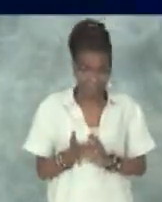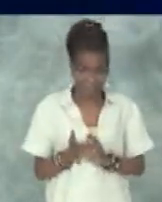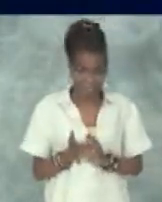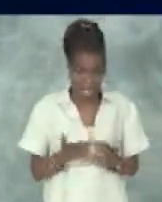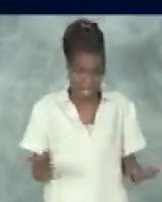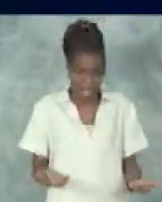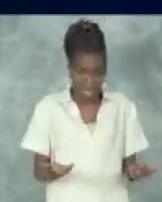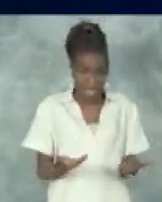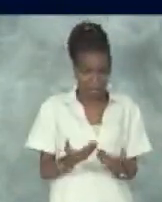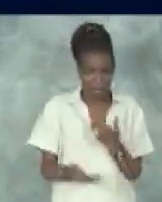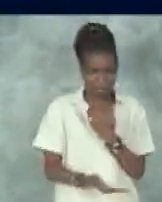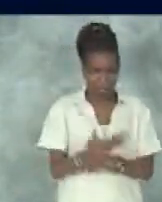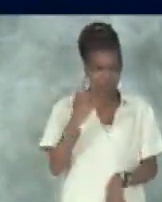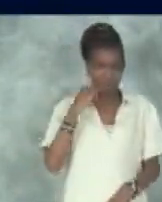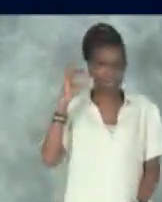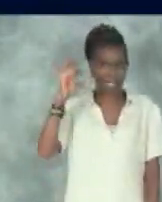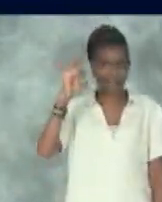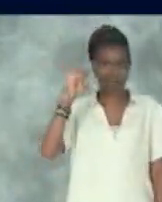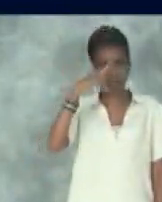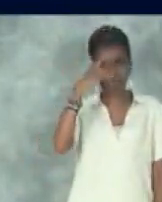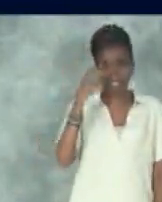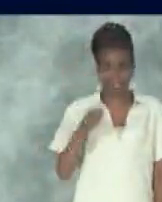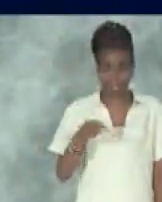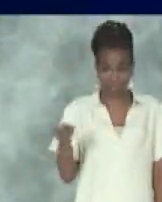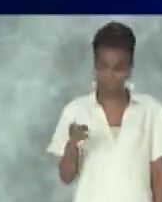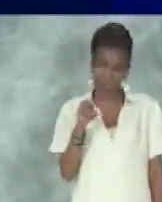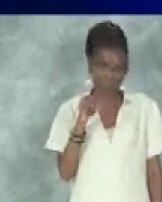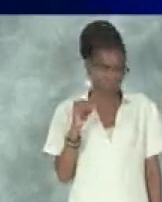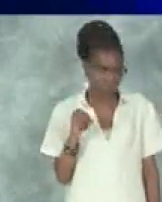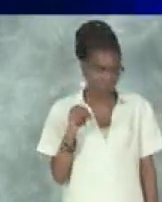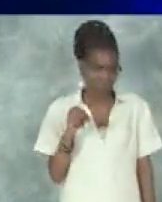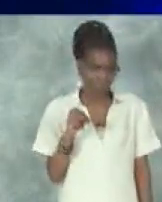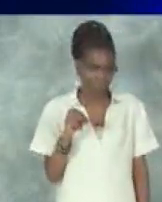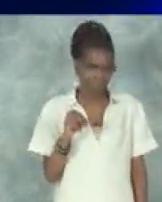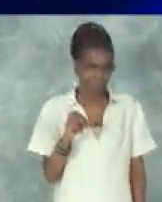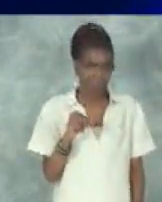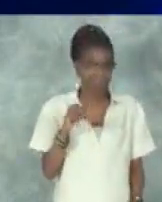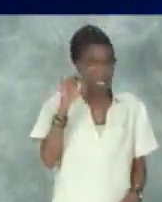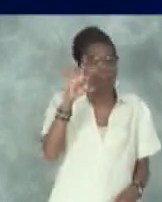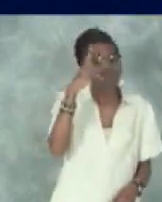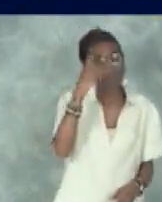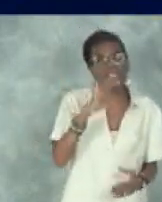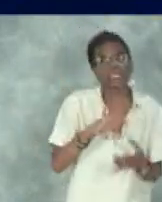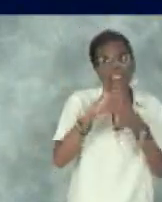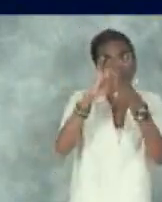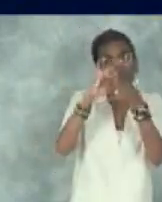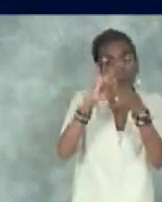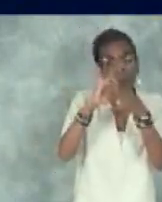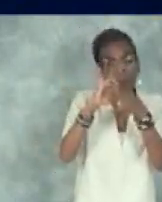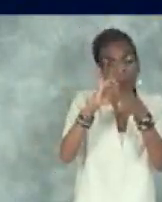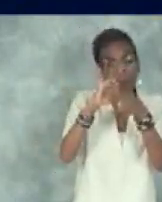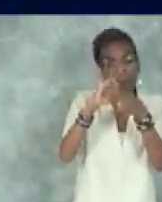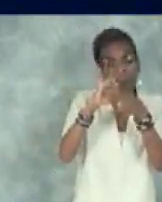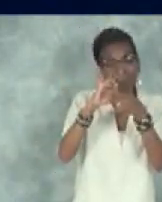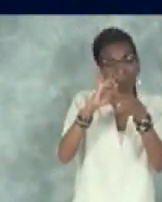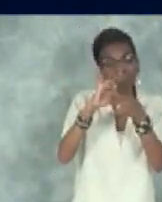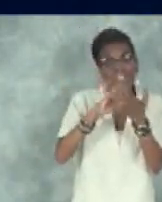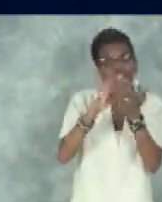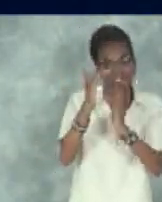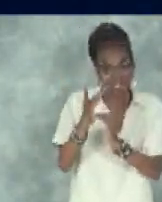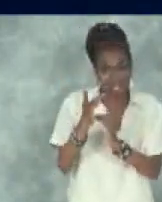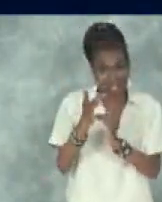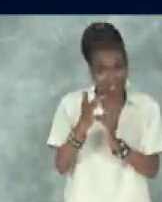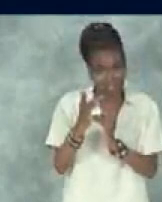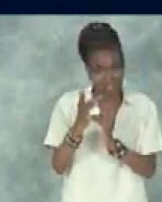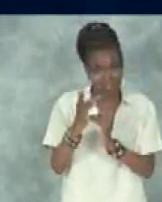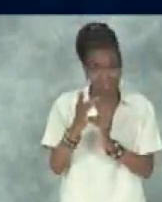morning preaching because of the history. I'm in here preaching because I met Jesus. I'm not in here this morning because of the Baptist